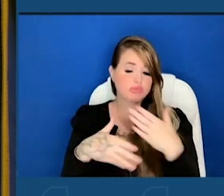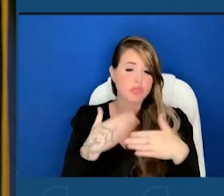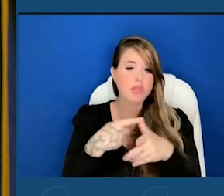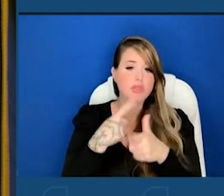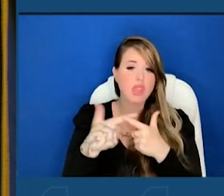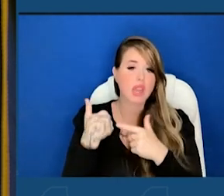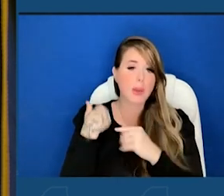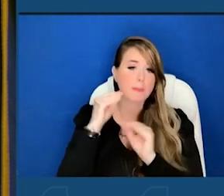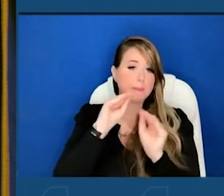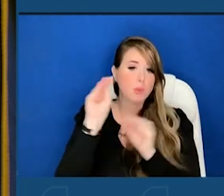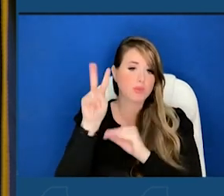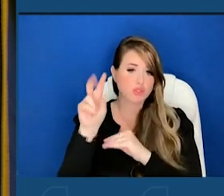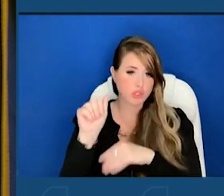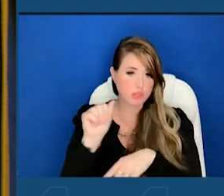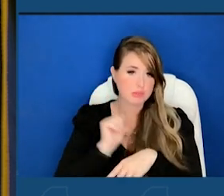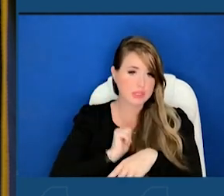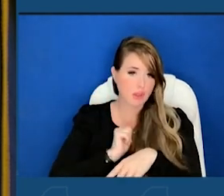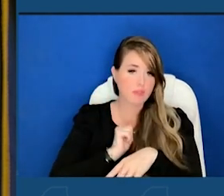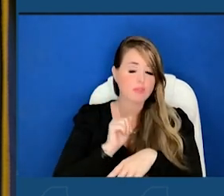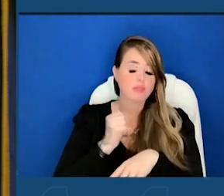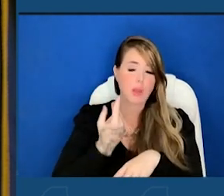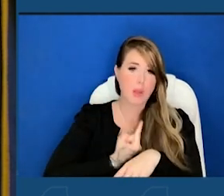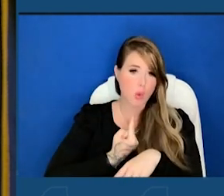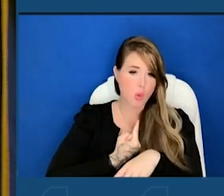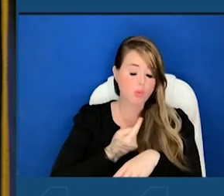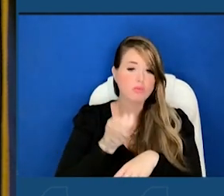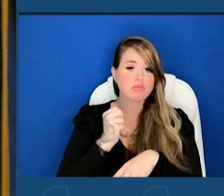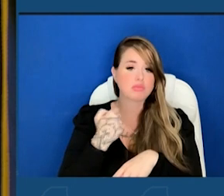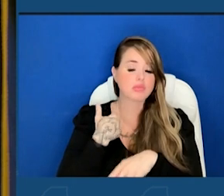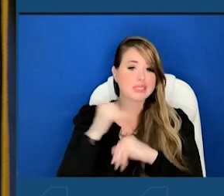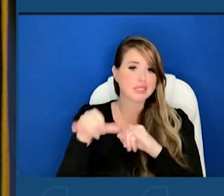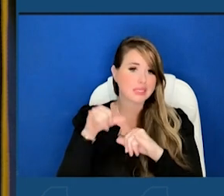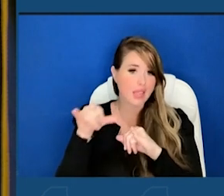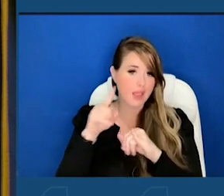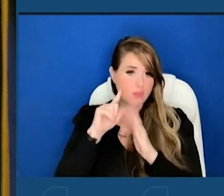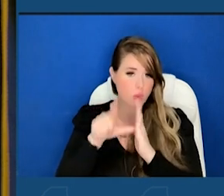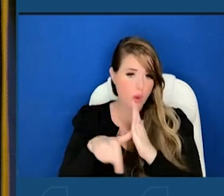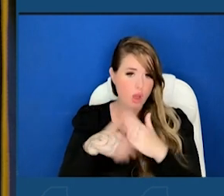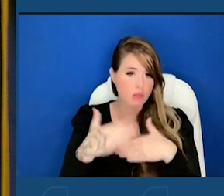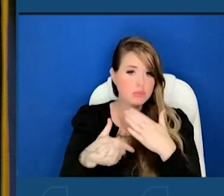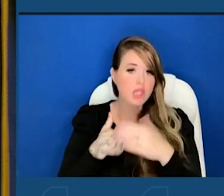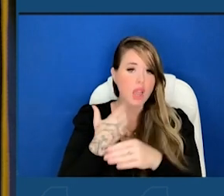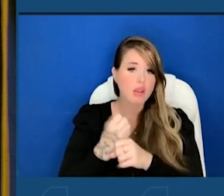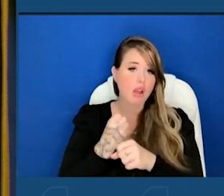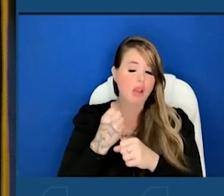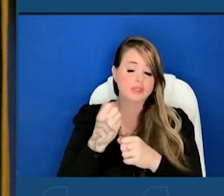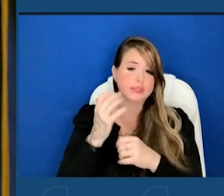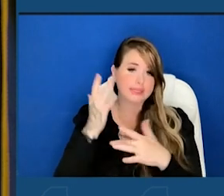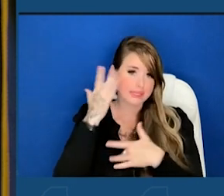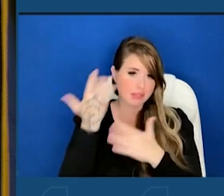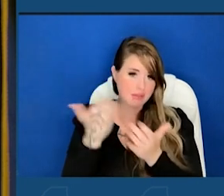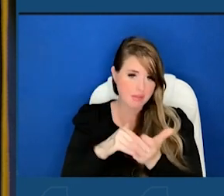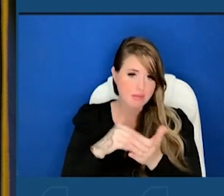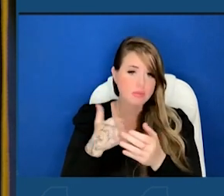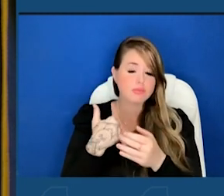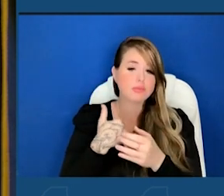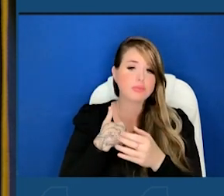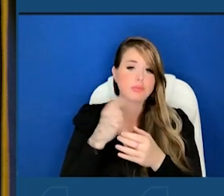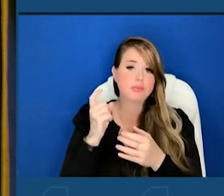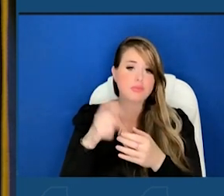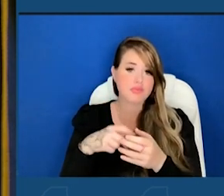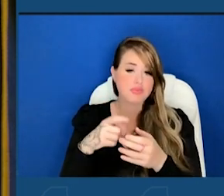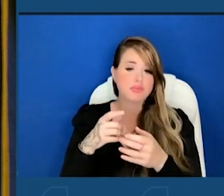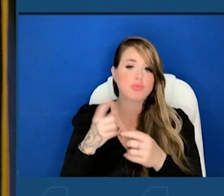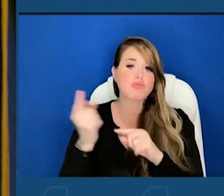moved to Virginia on my own, and I stayed there, and I got sick again, and I would have to come up to